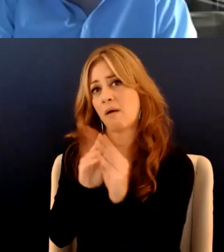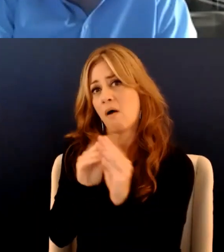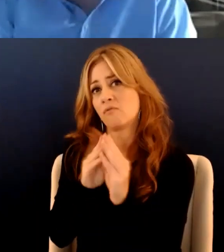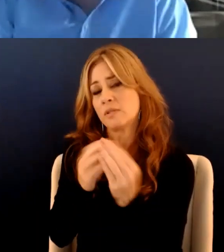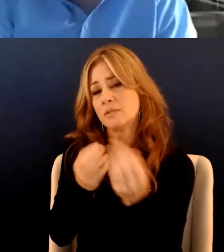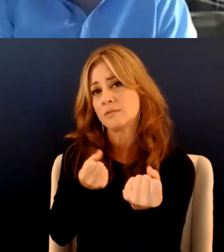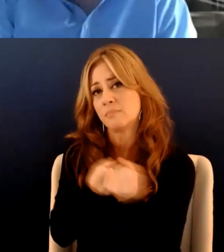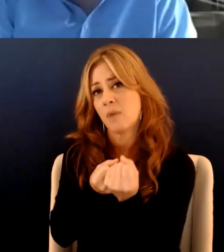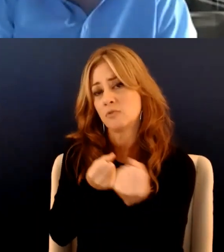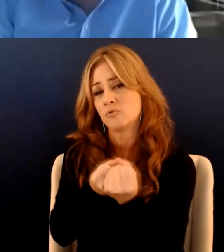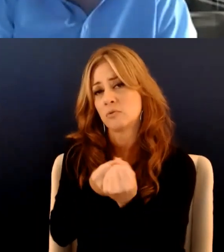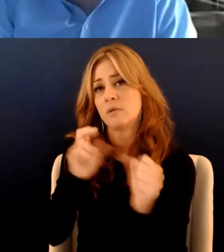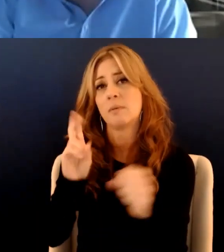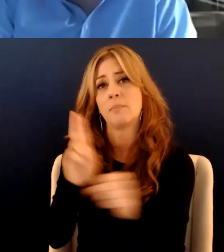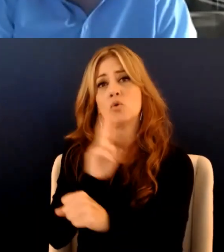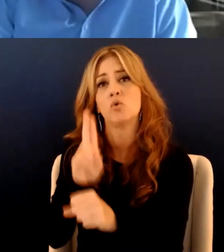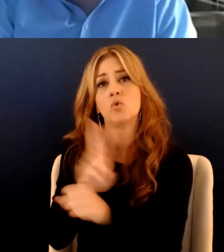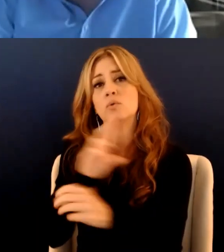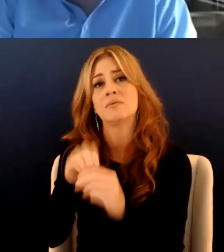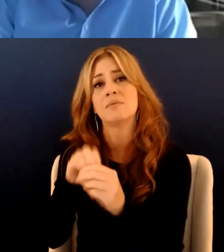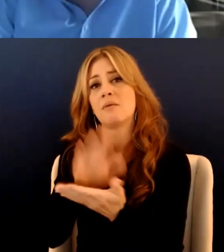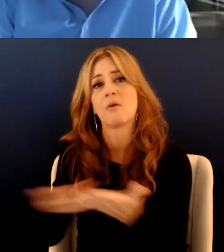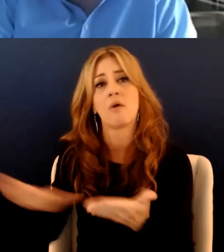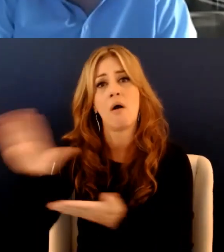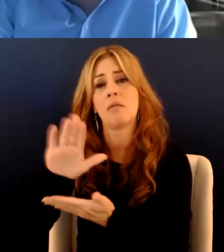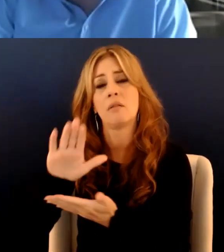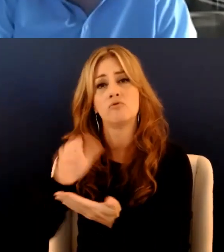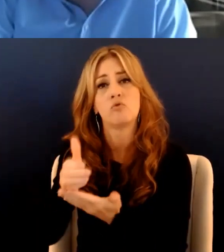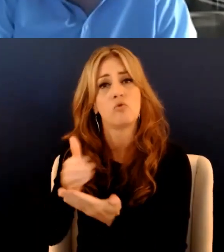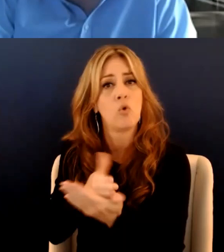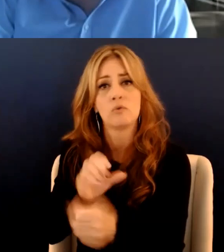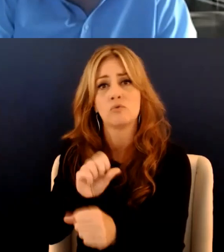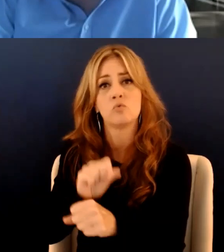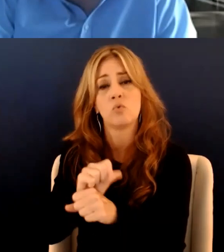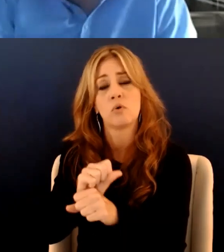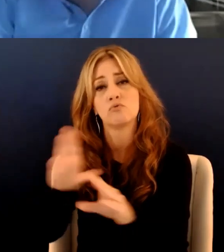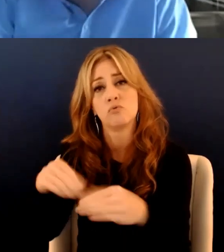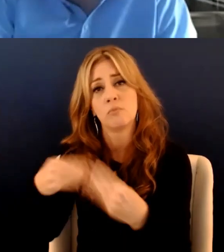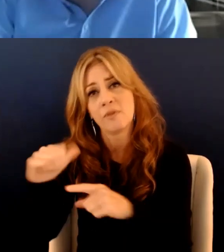used in higher education coursework to help train graduate students.